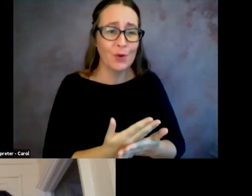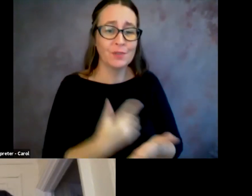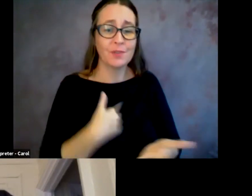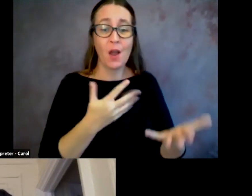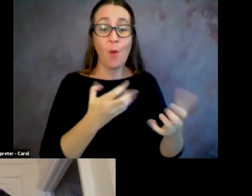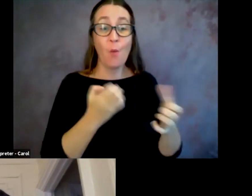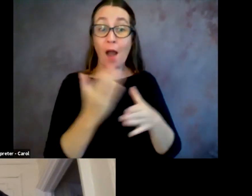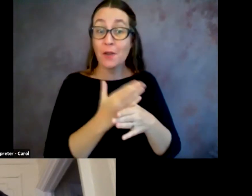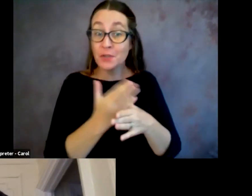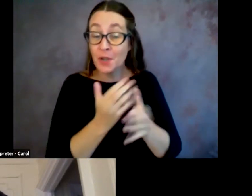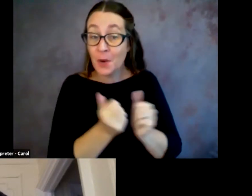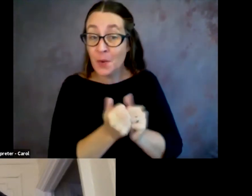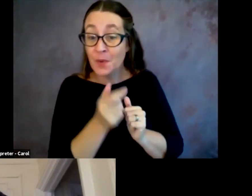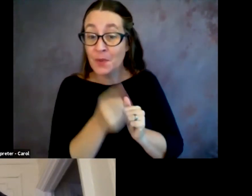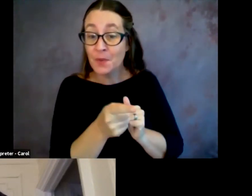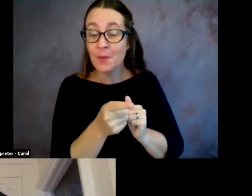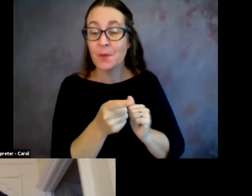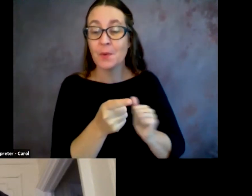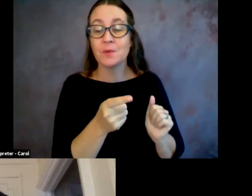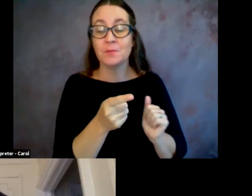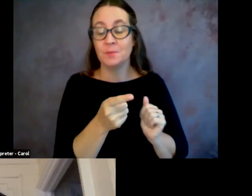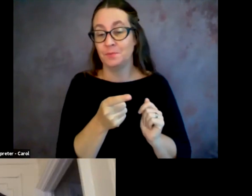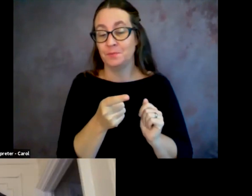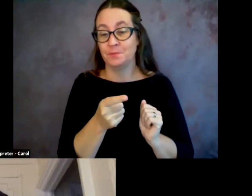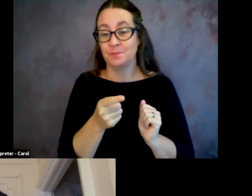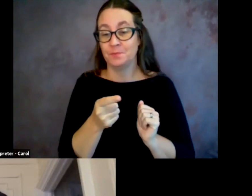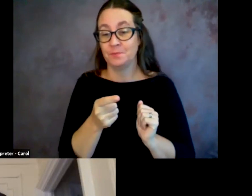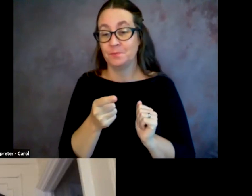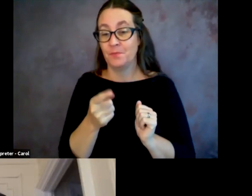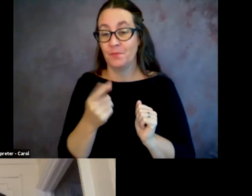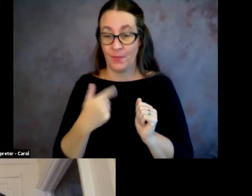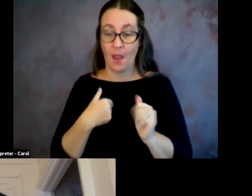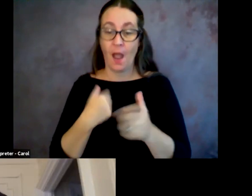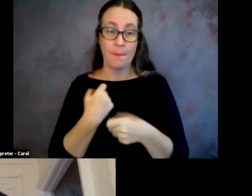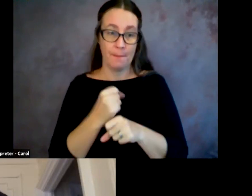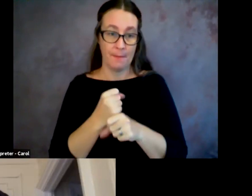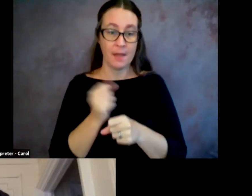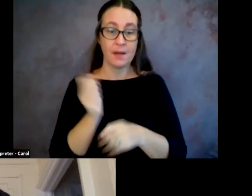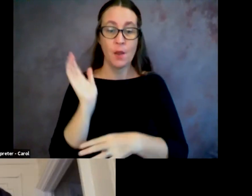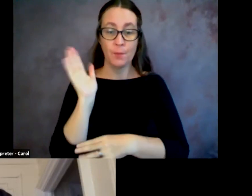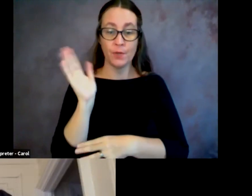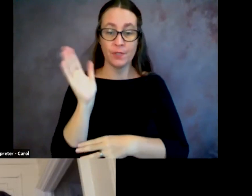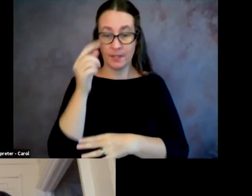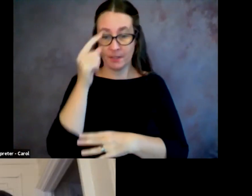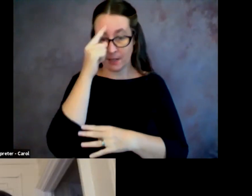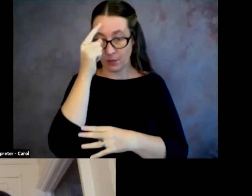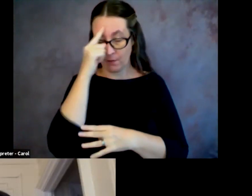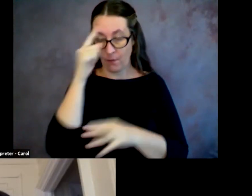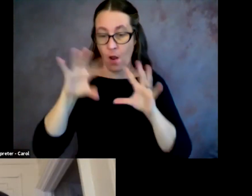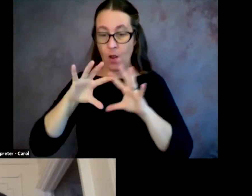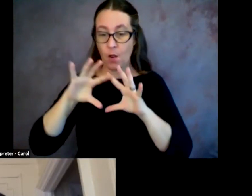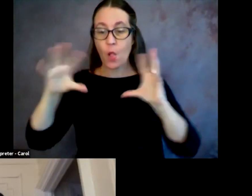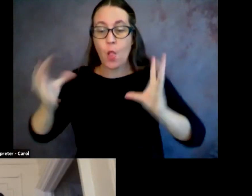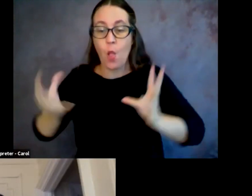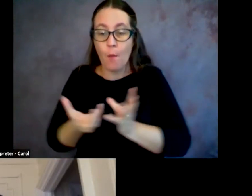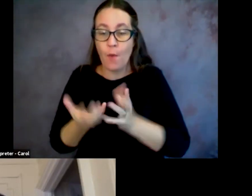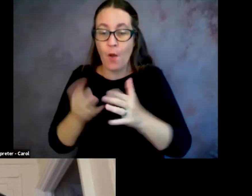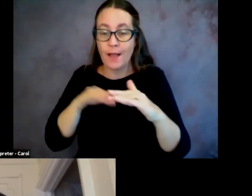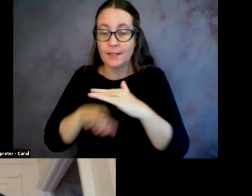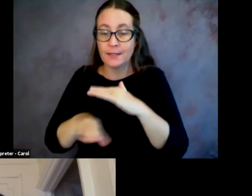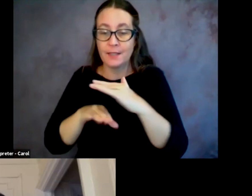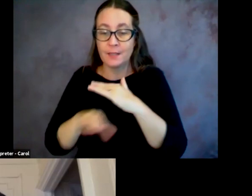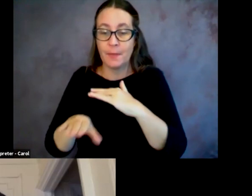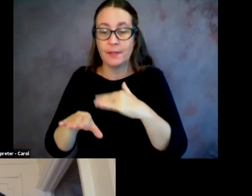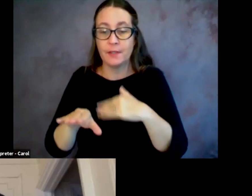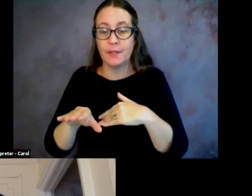with you that I actually did a presentation for Global Accessibility Awareness Day. It was a few months